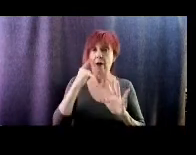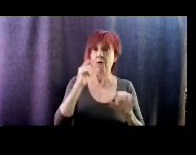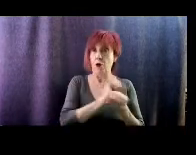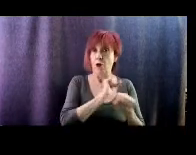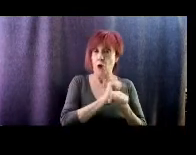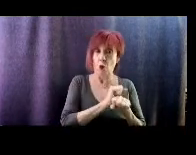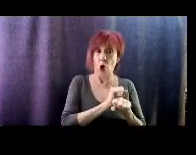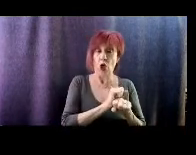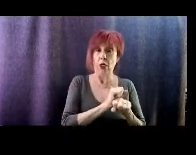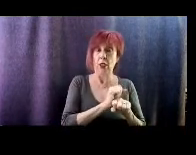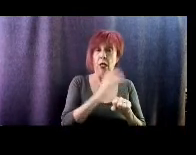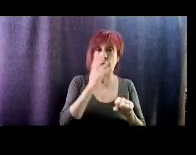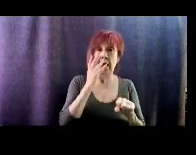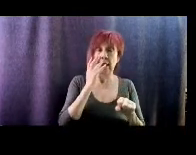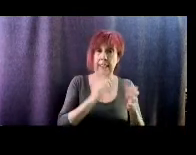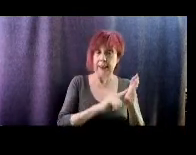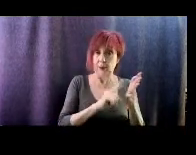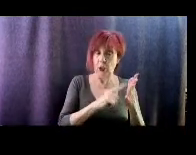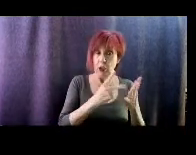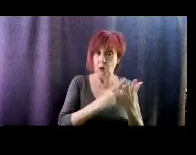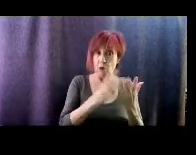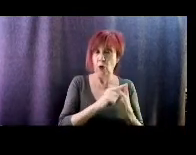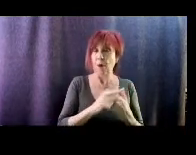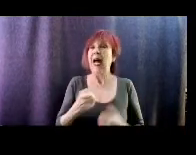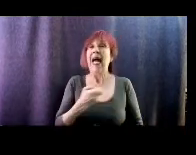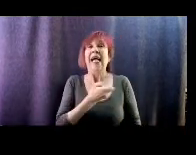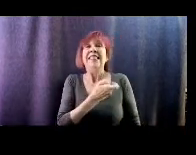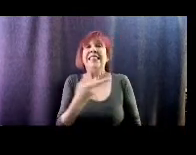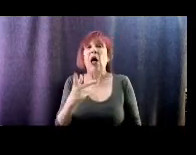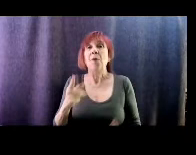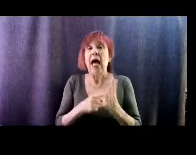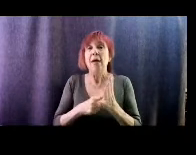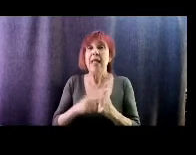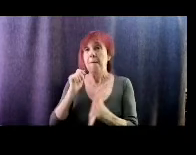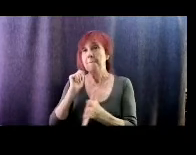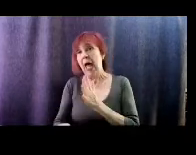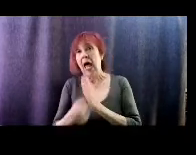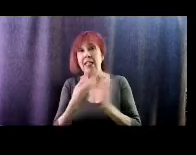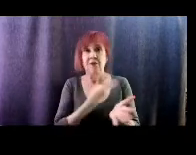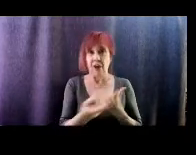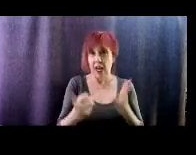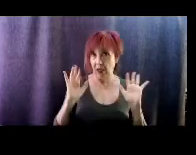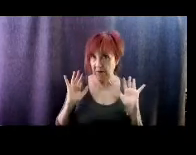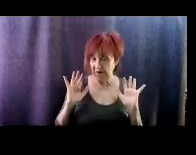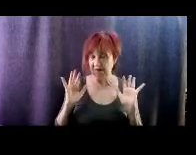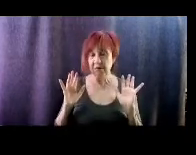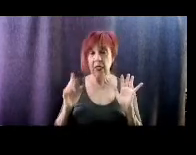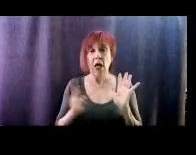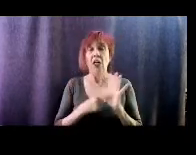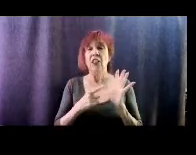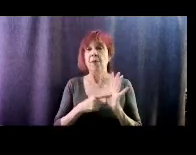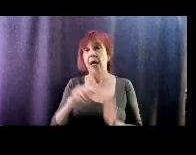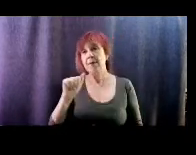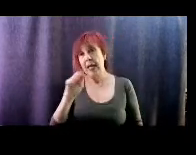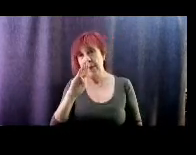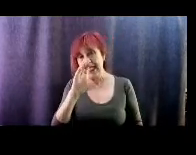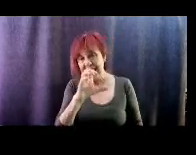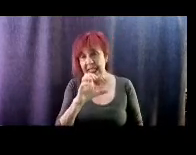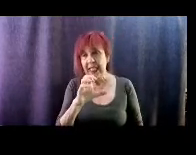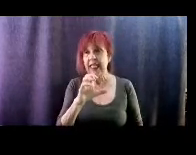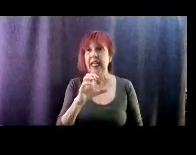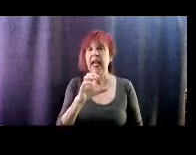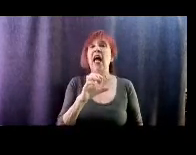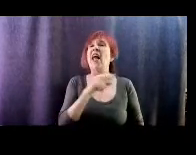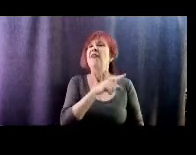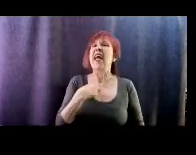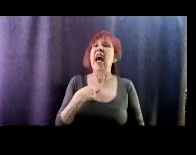exploration program. Some simply use a pass-fail. Others, to assign a letter grade, have developed daily score